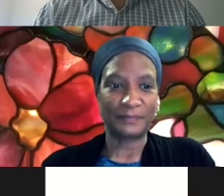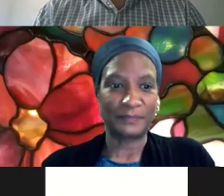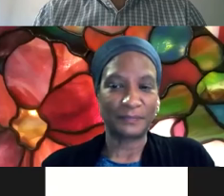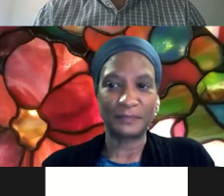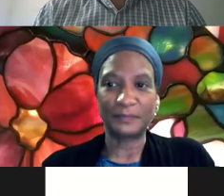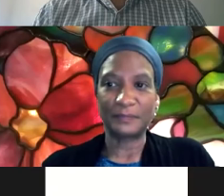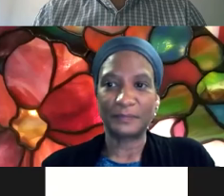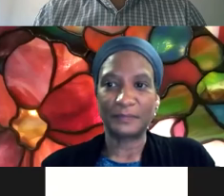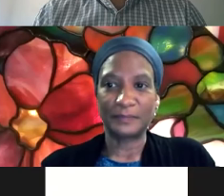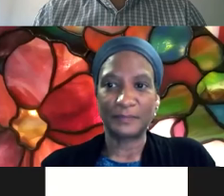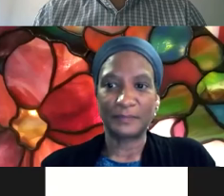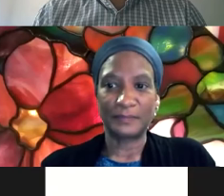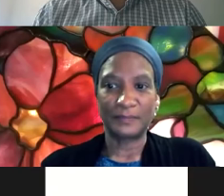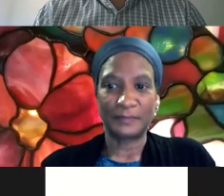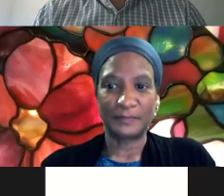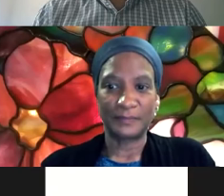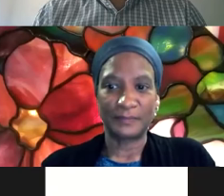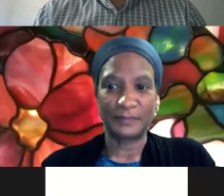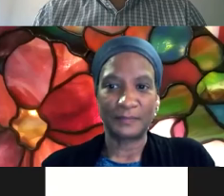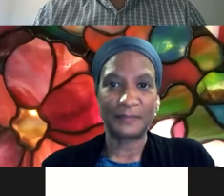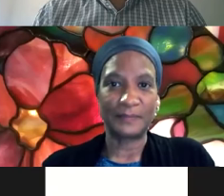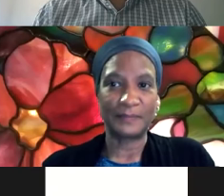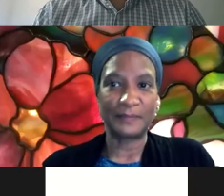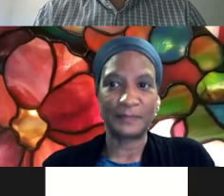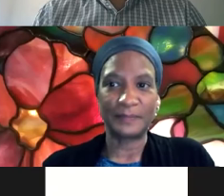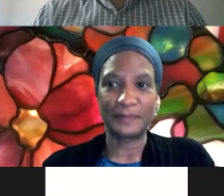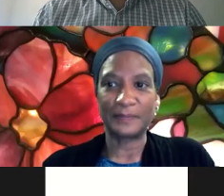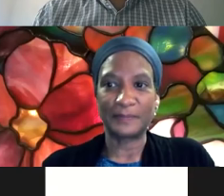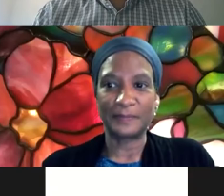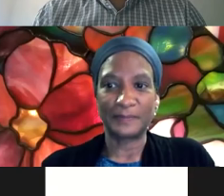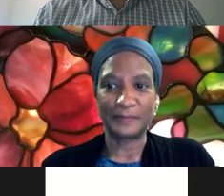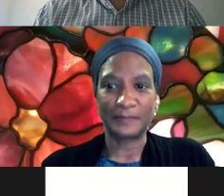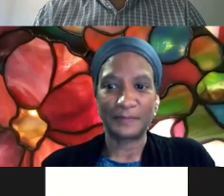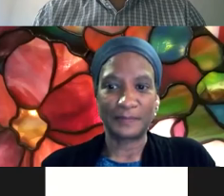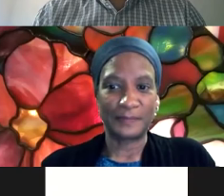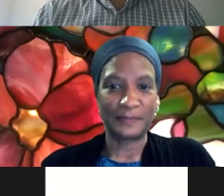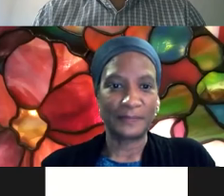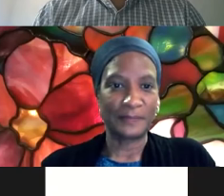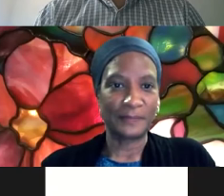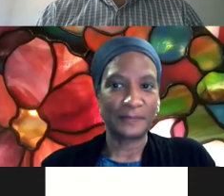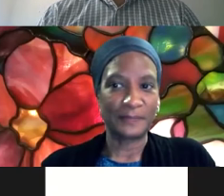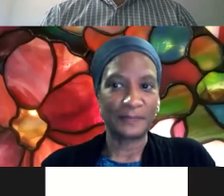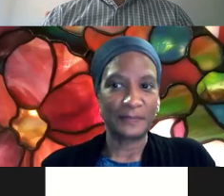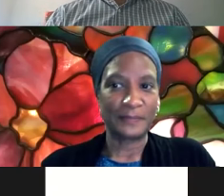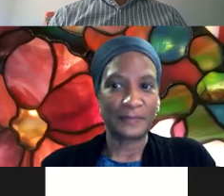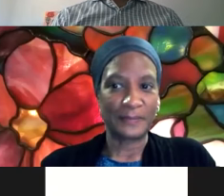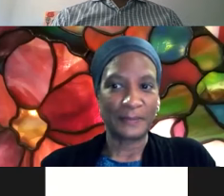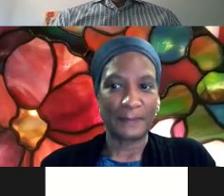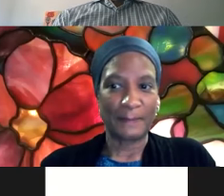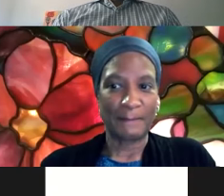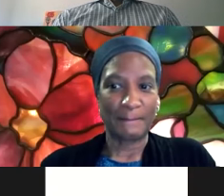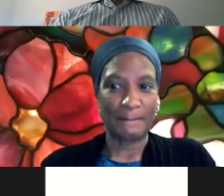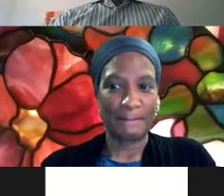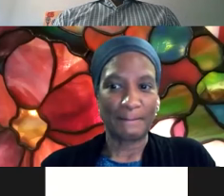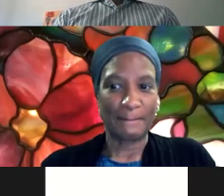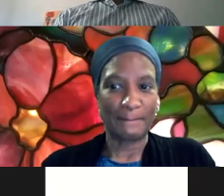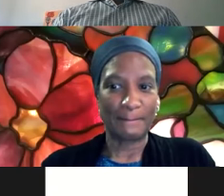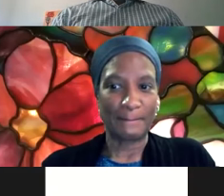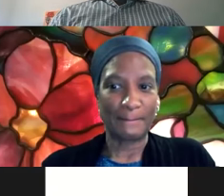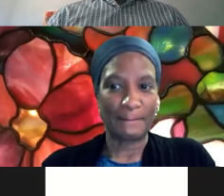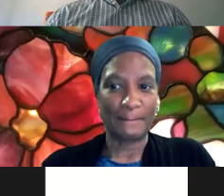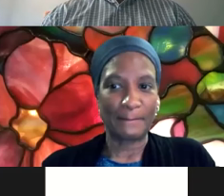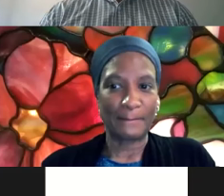title? Well, it's no secret that COVID has wreaked havoc on our lives across the country. It has impacted us at home